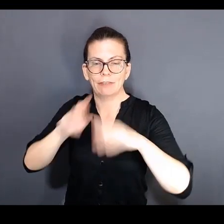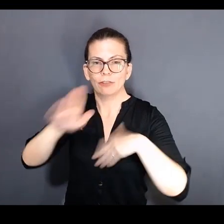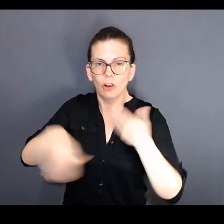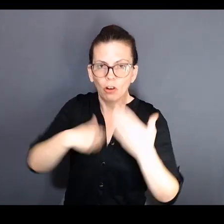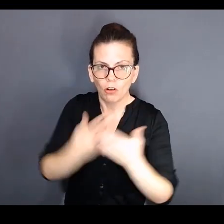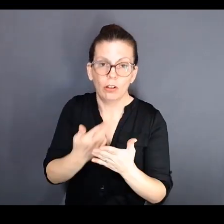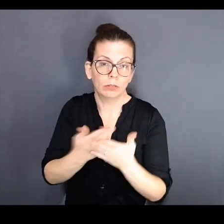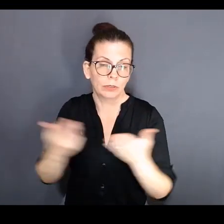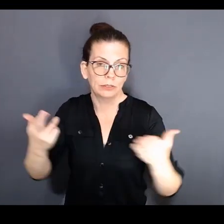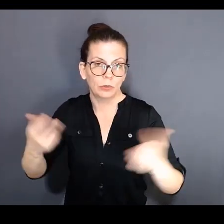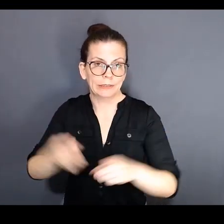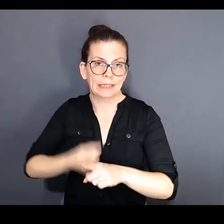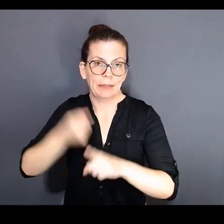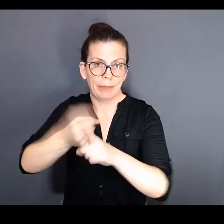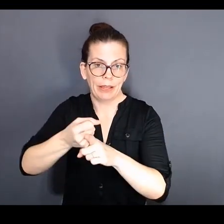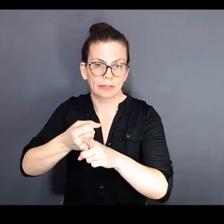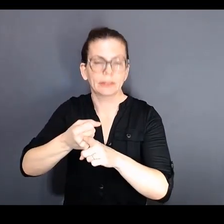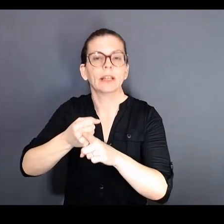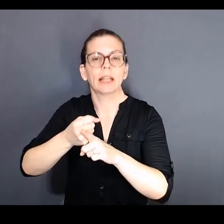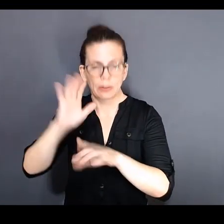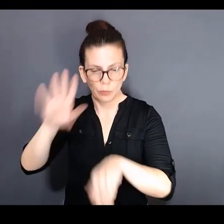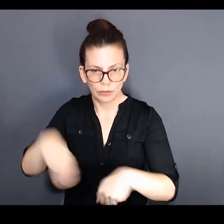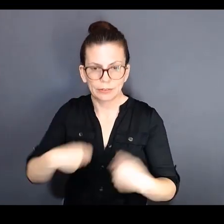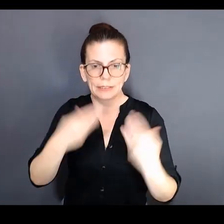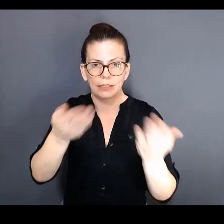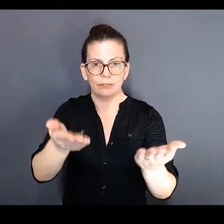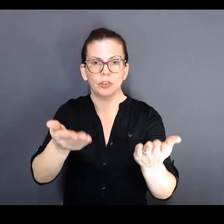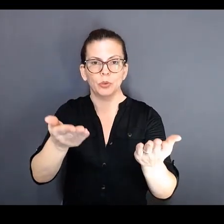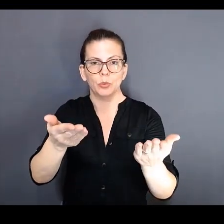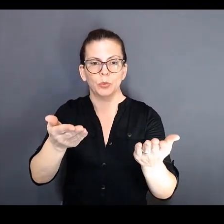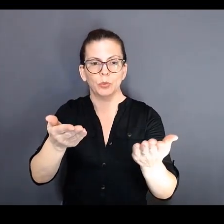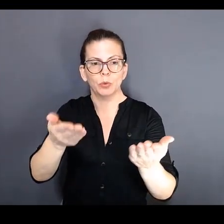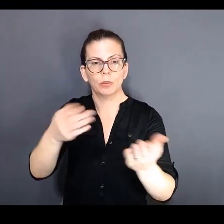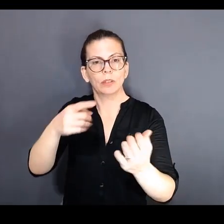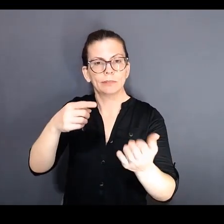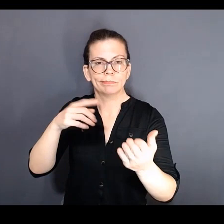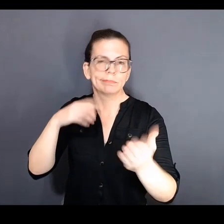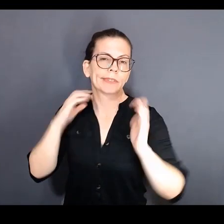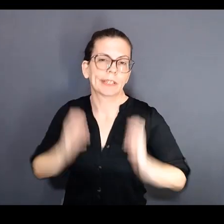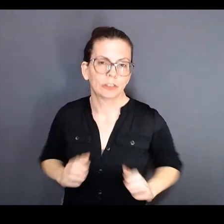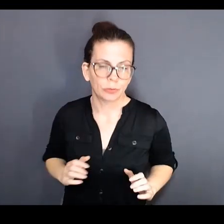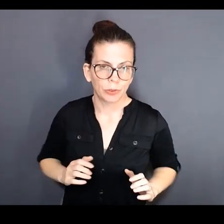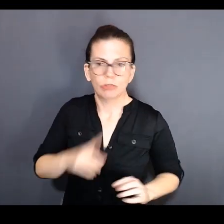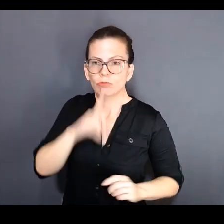automatically trigger a rescan for all the resources that is impacted, and give